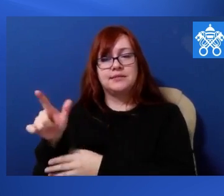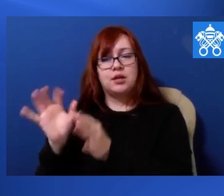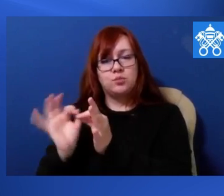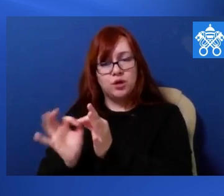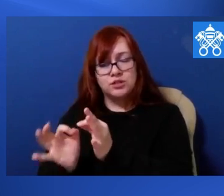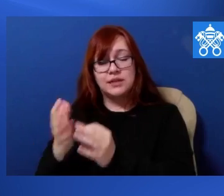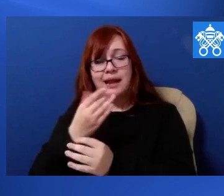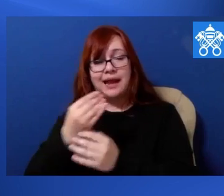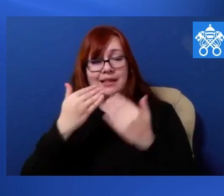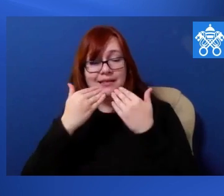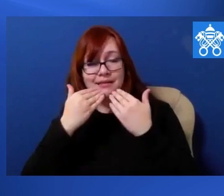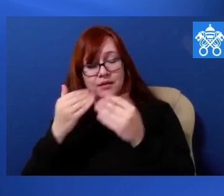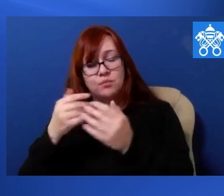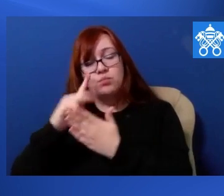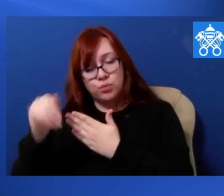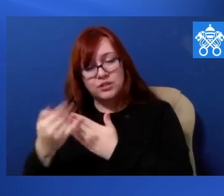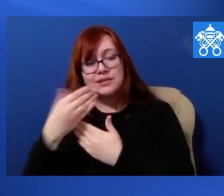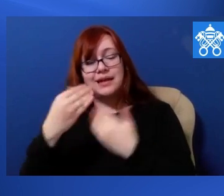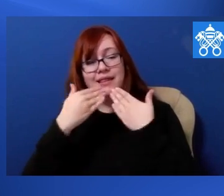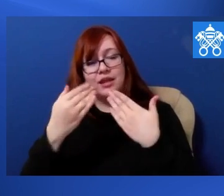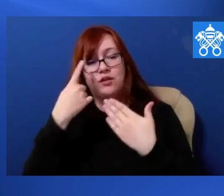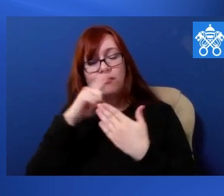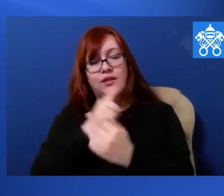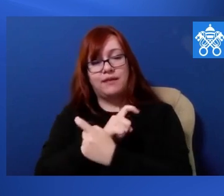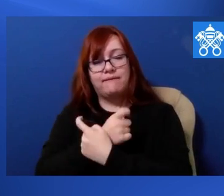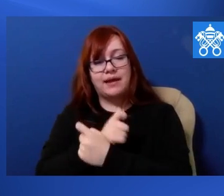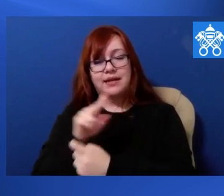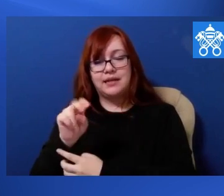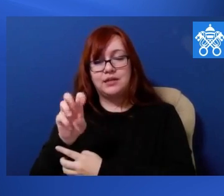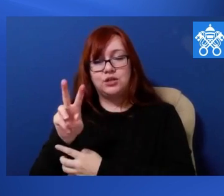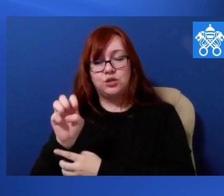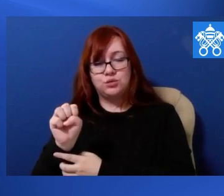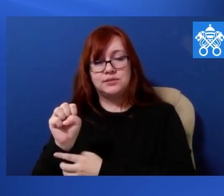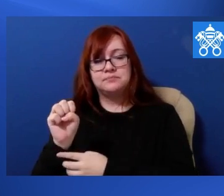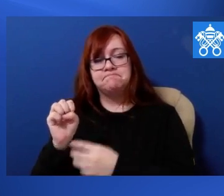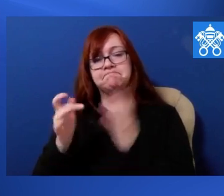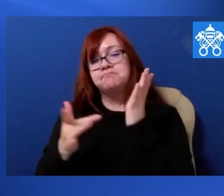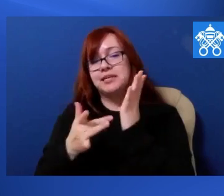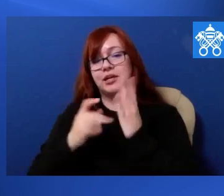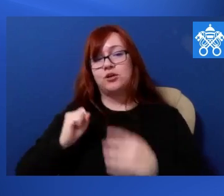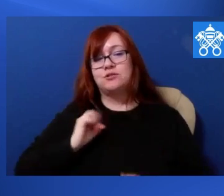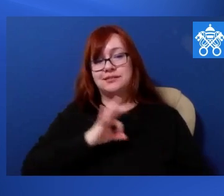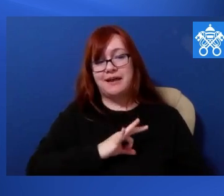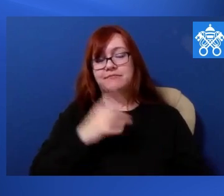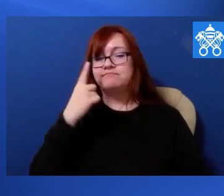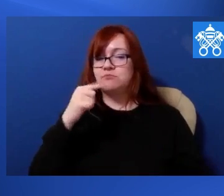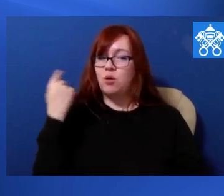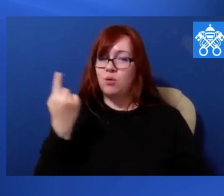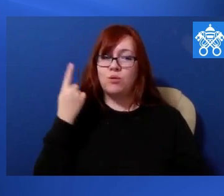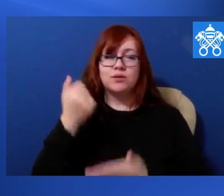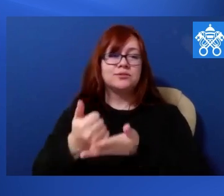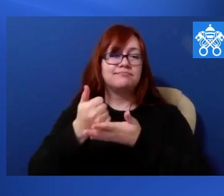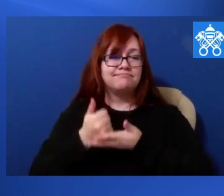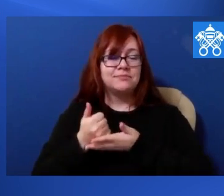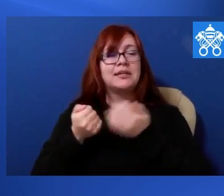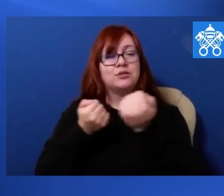stations, some of you joining through Radio Maria England, others through Luminous Radio, and all of you tuning in through other local